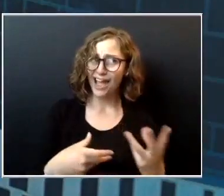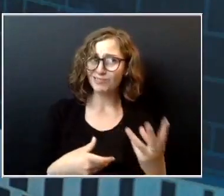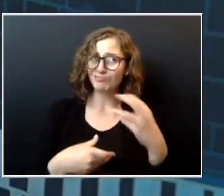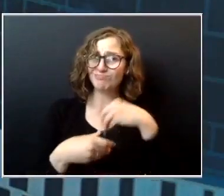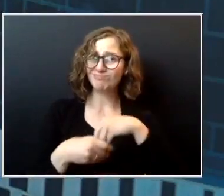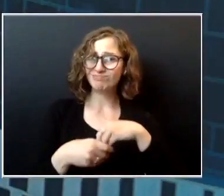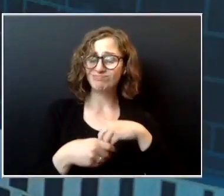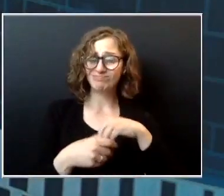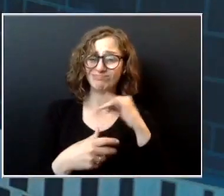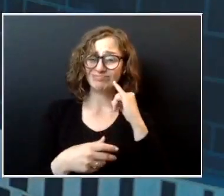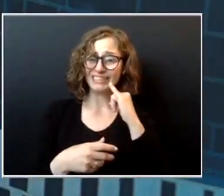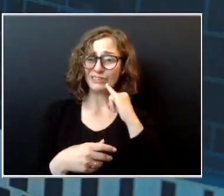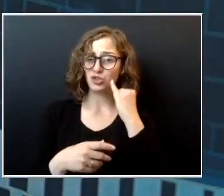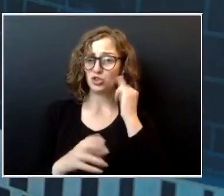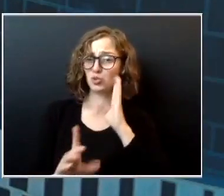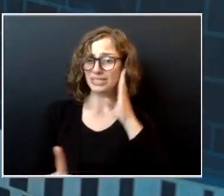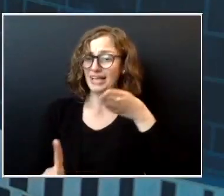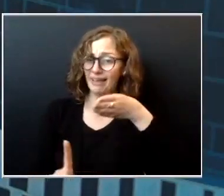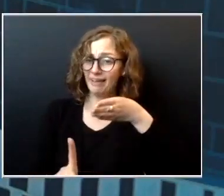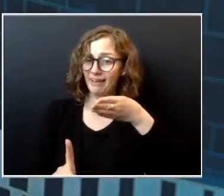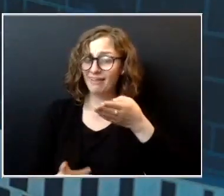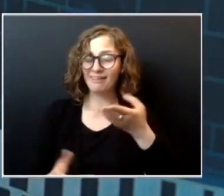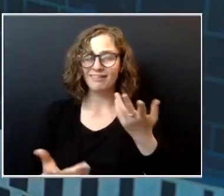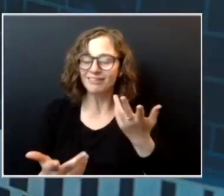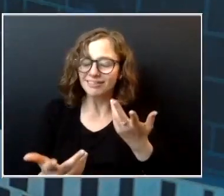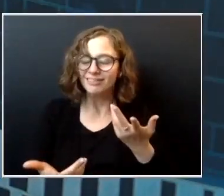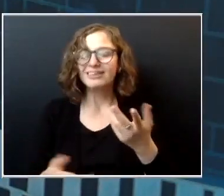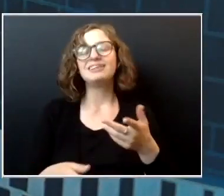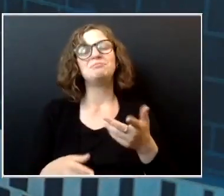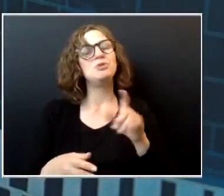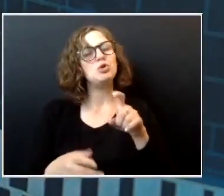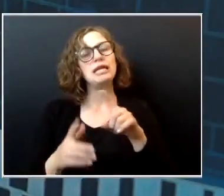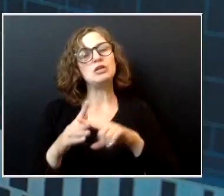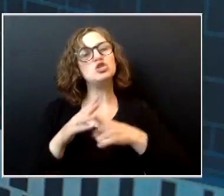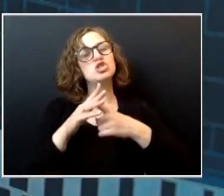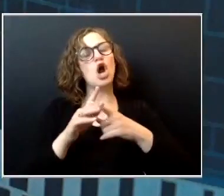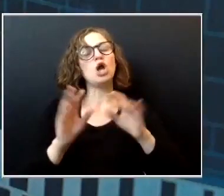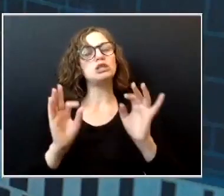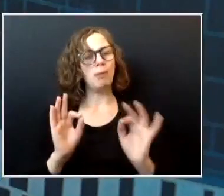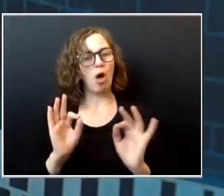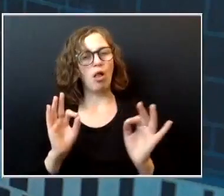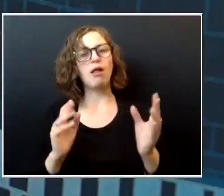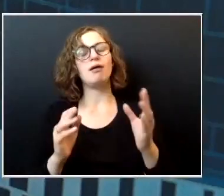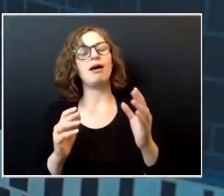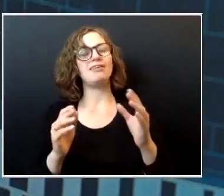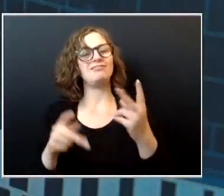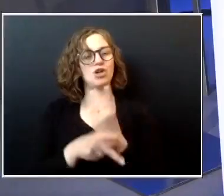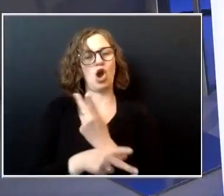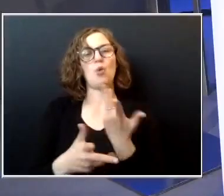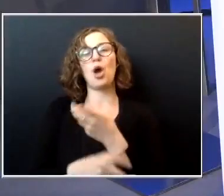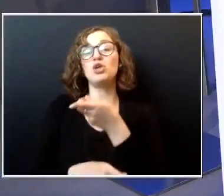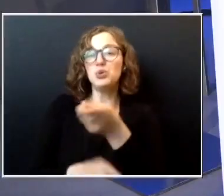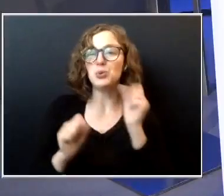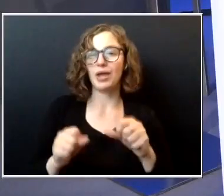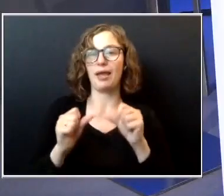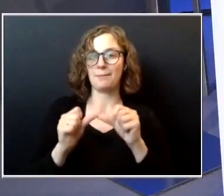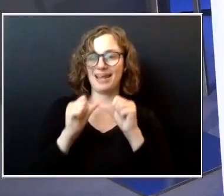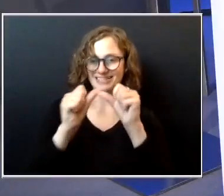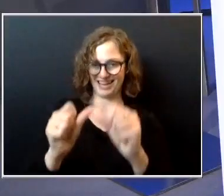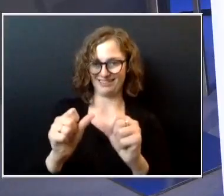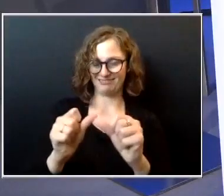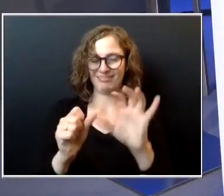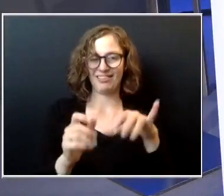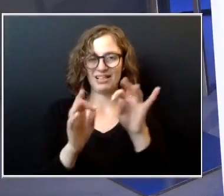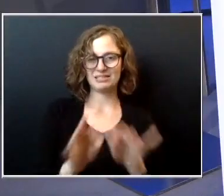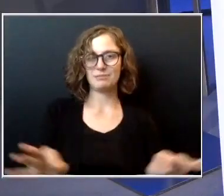the best thing for you is something that you can sustain and maintain and incorporate into your life when it comes to lifestyle behaviors. Let's talk about something else, because whenever